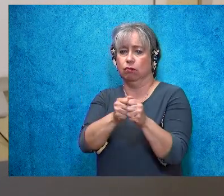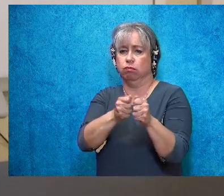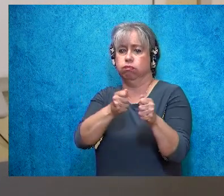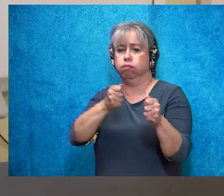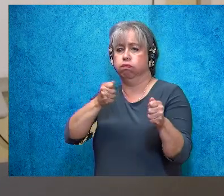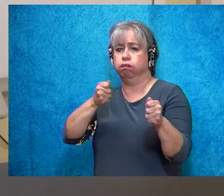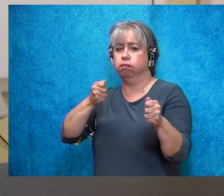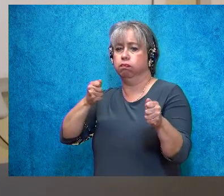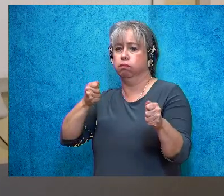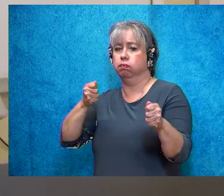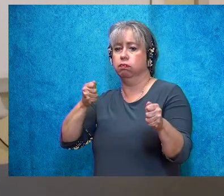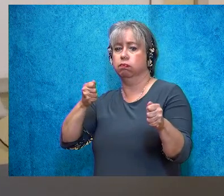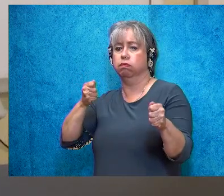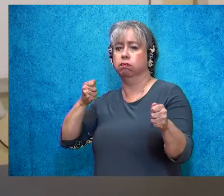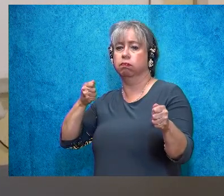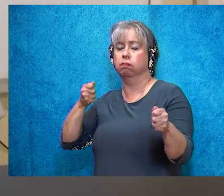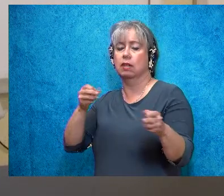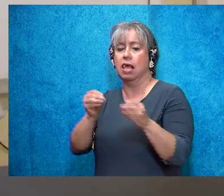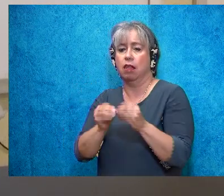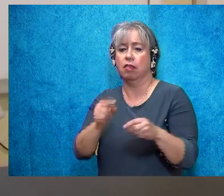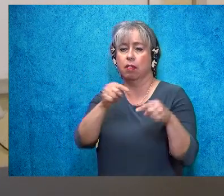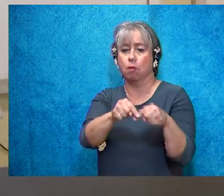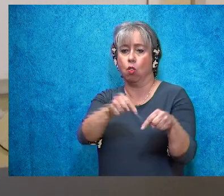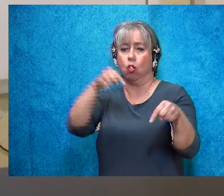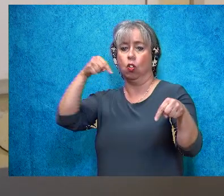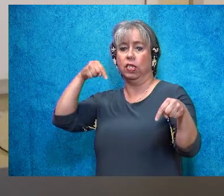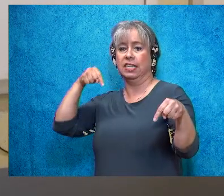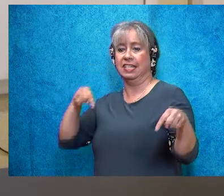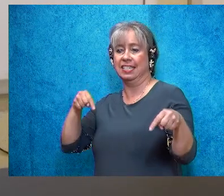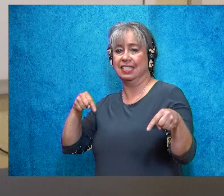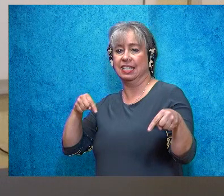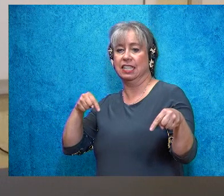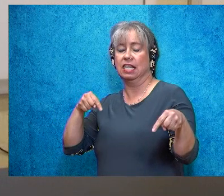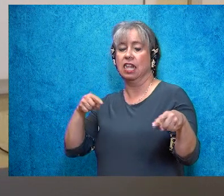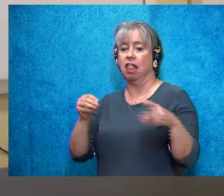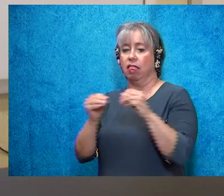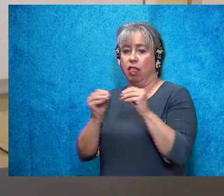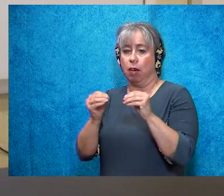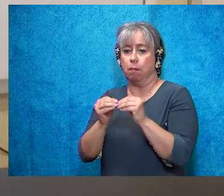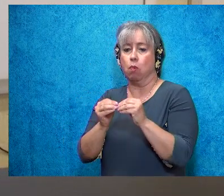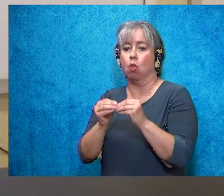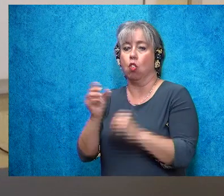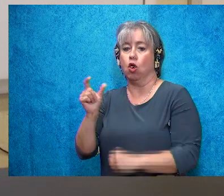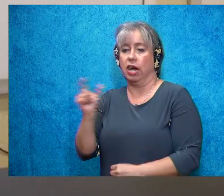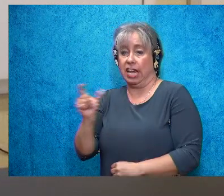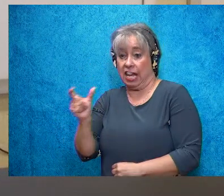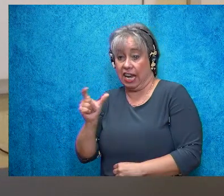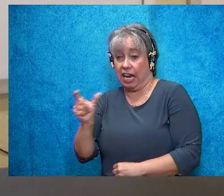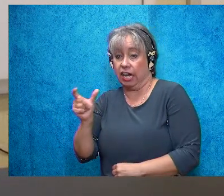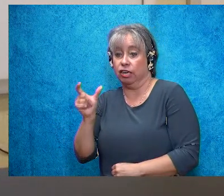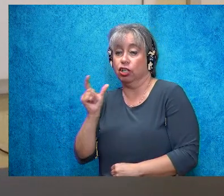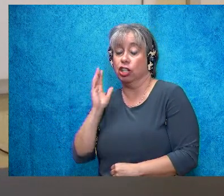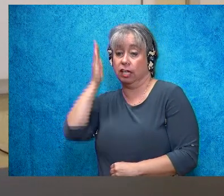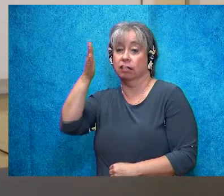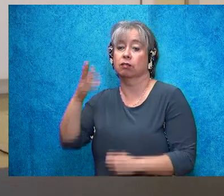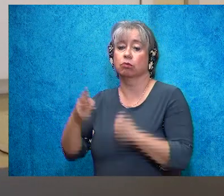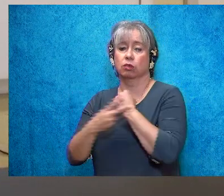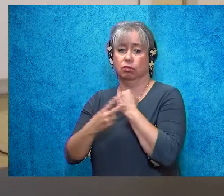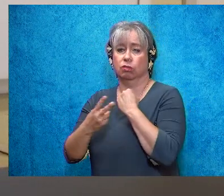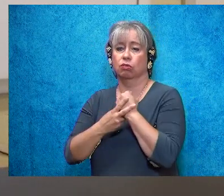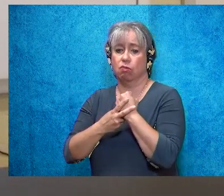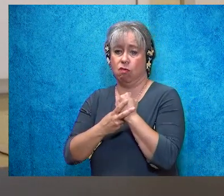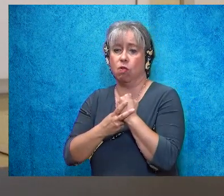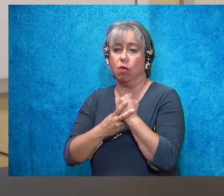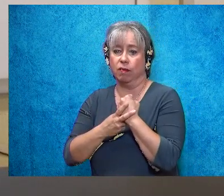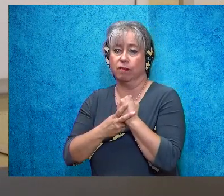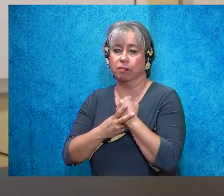more distance I pull it back, the more energy I'm going to store. Now, here's something